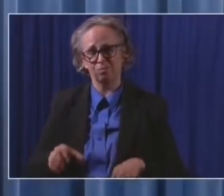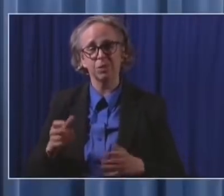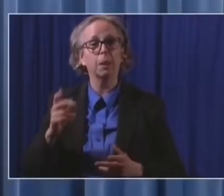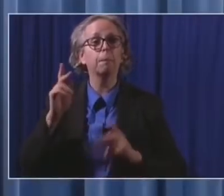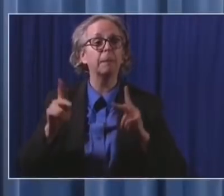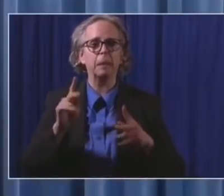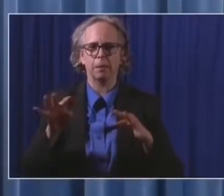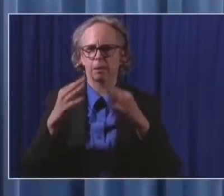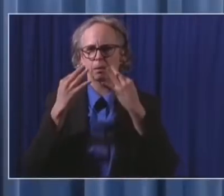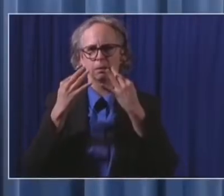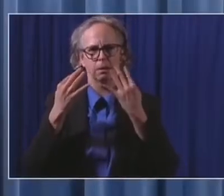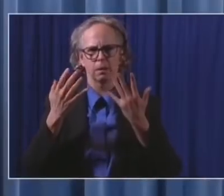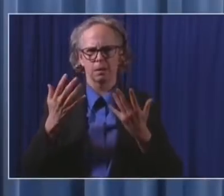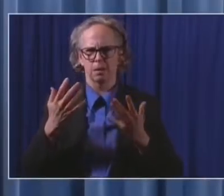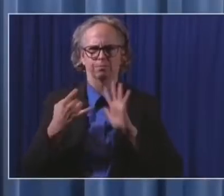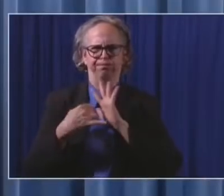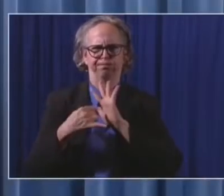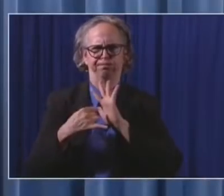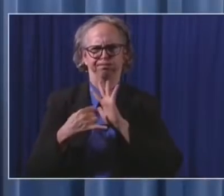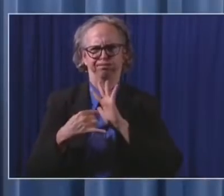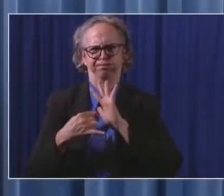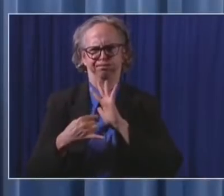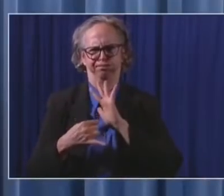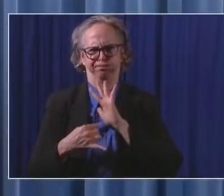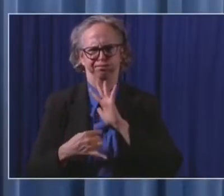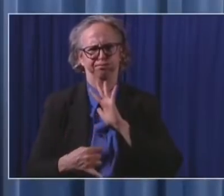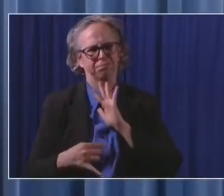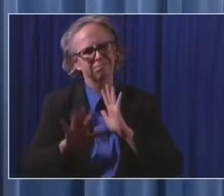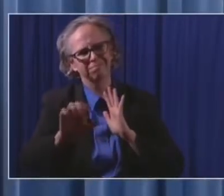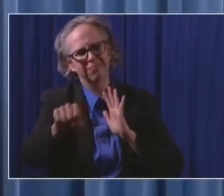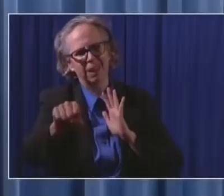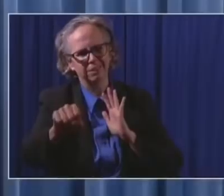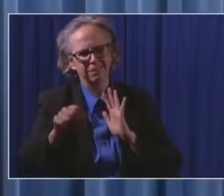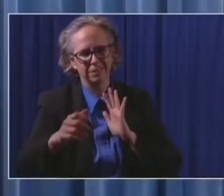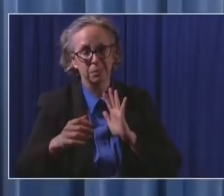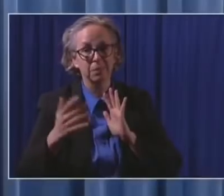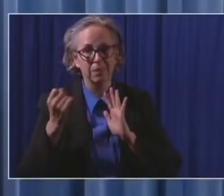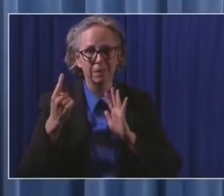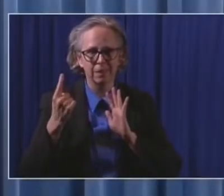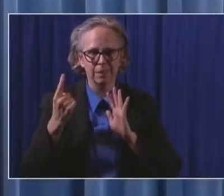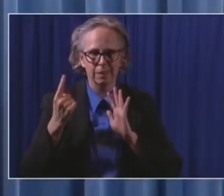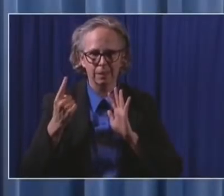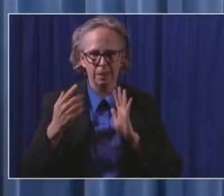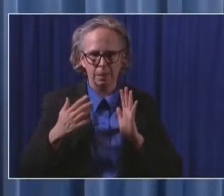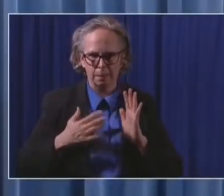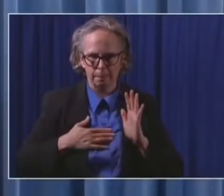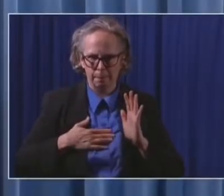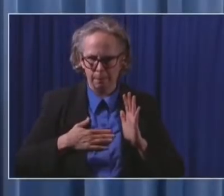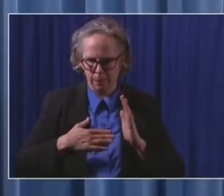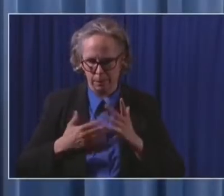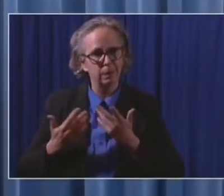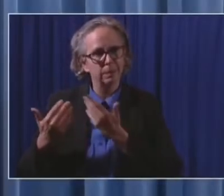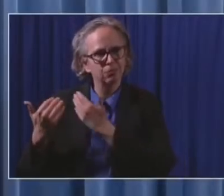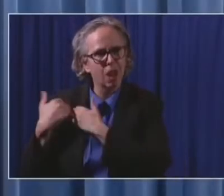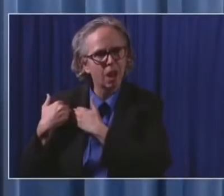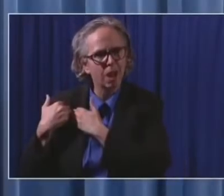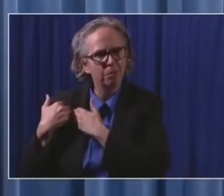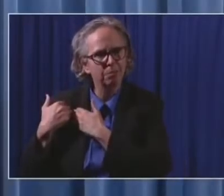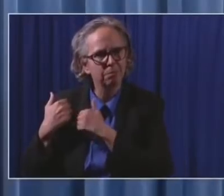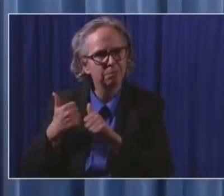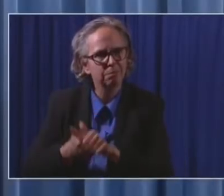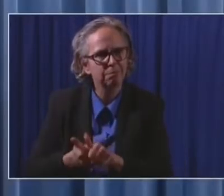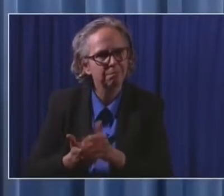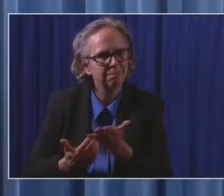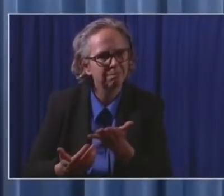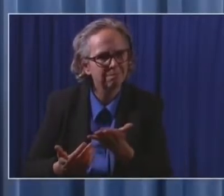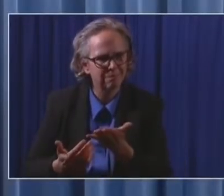everything a governor does is certainly not just subject to public criticism, but a governor has an obligation to